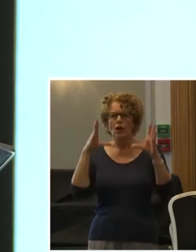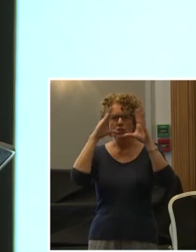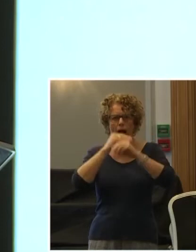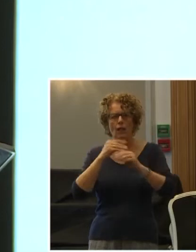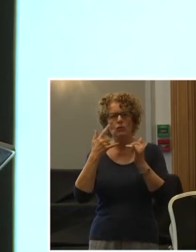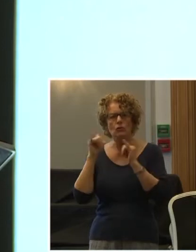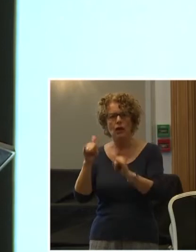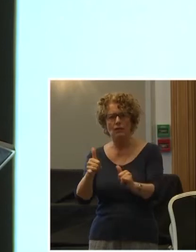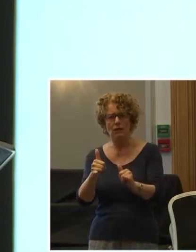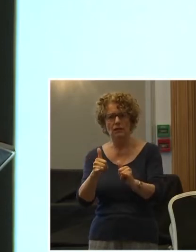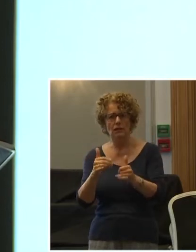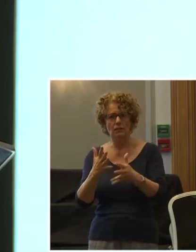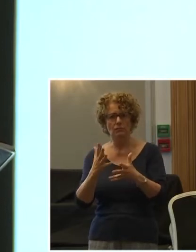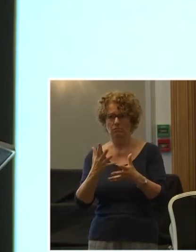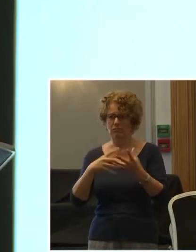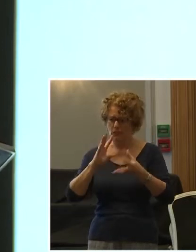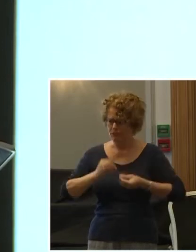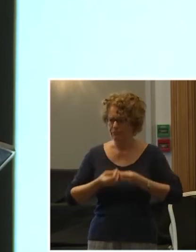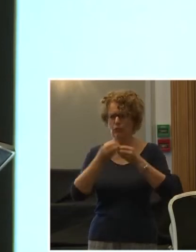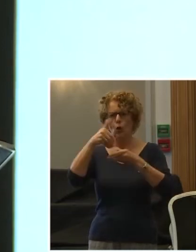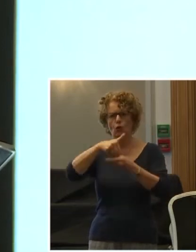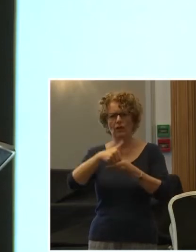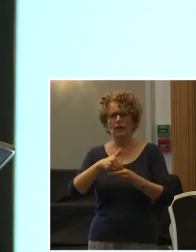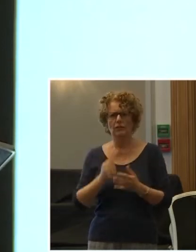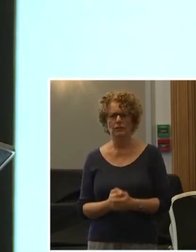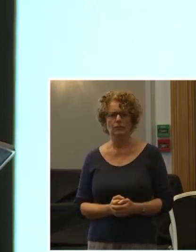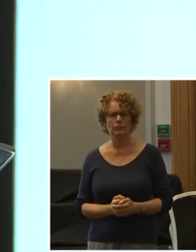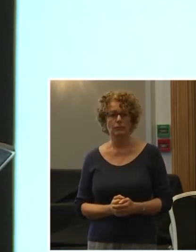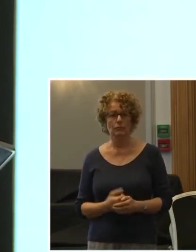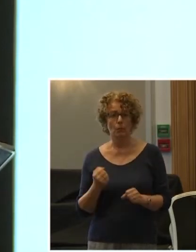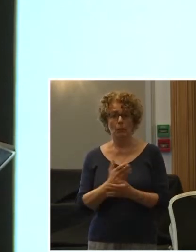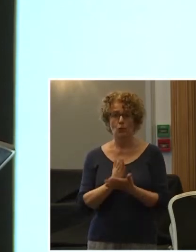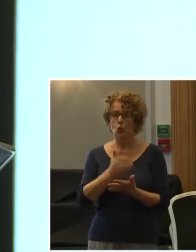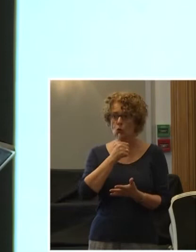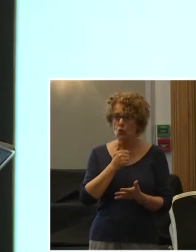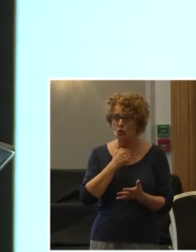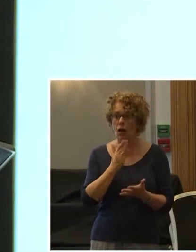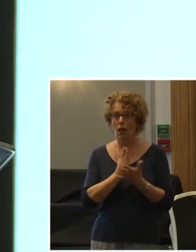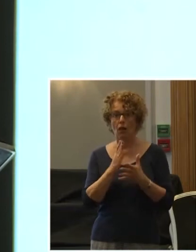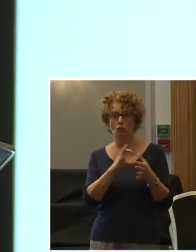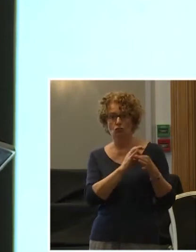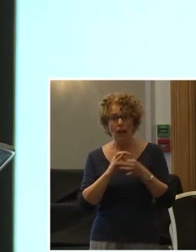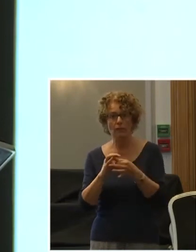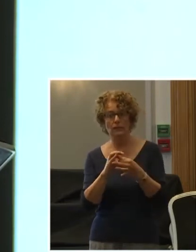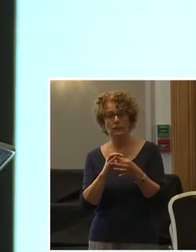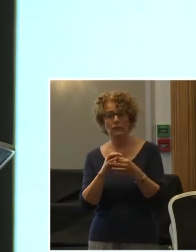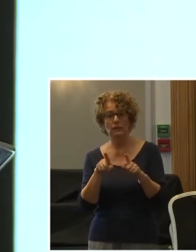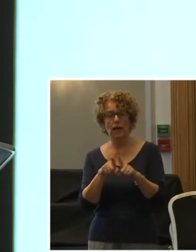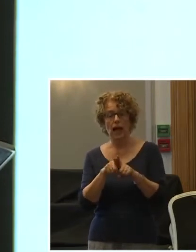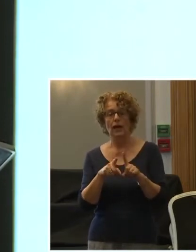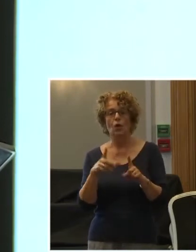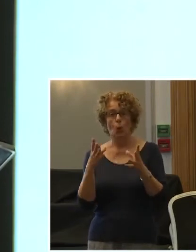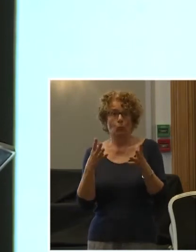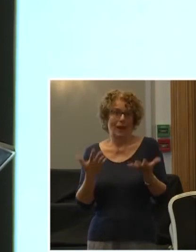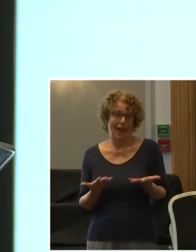create content for you, their professional concepts, and make sure that that's useful, relevant, and now, as Matt says, comes with